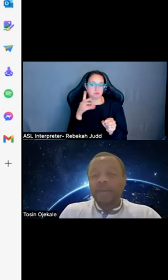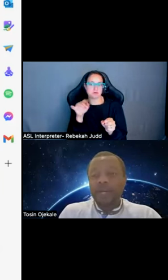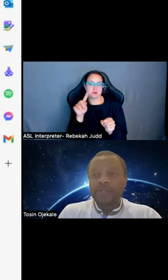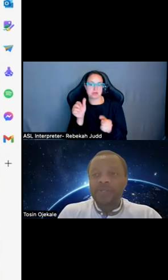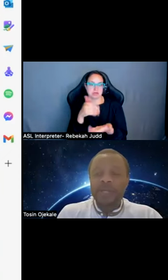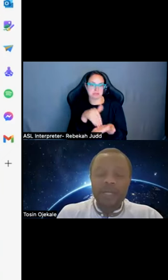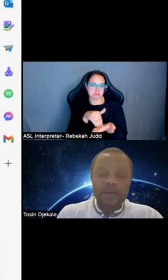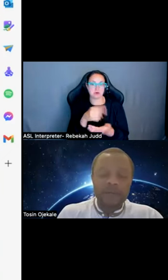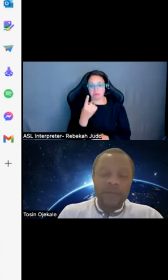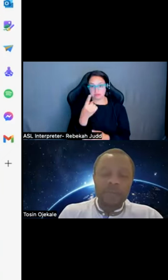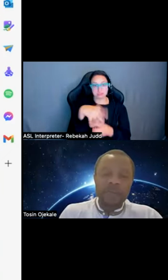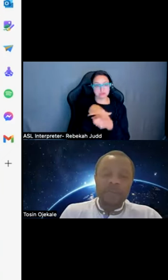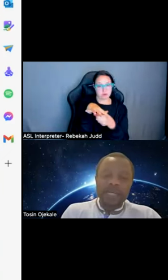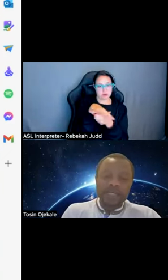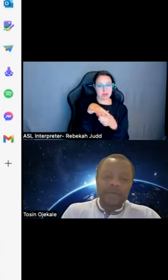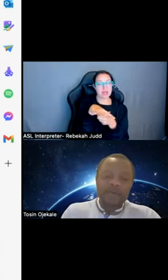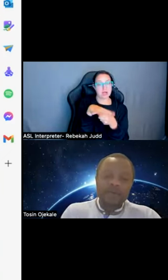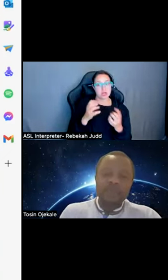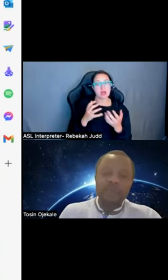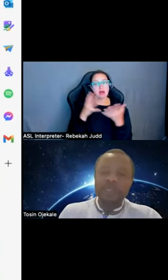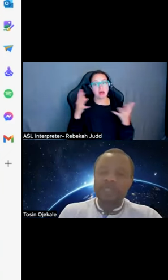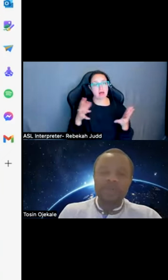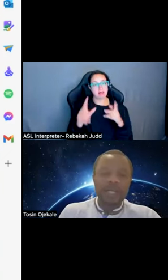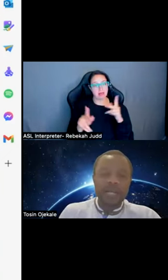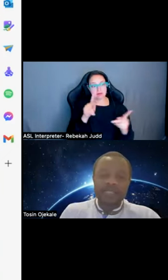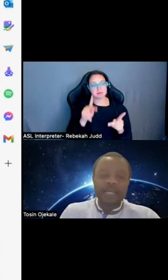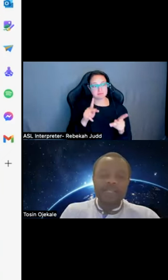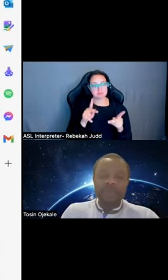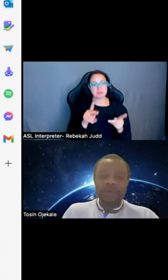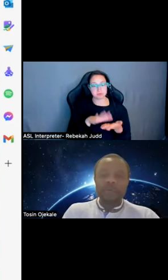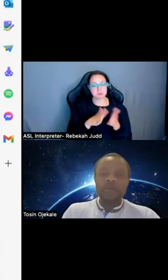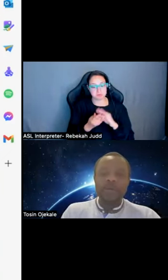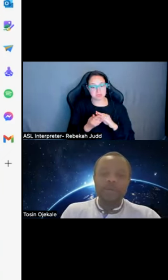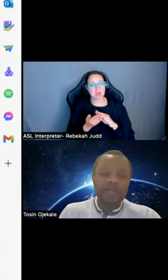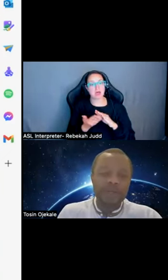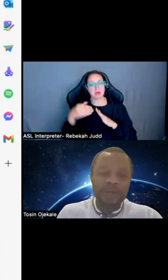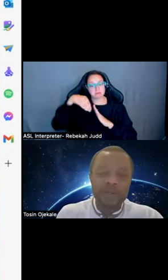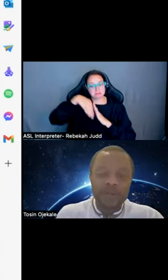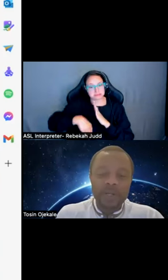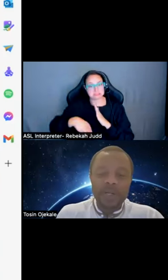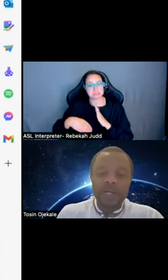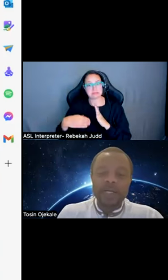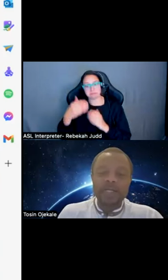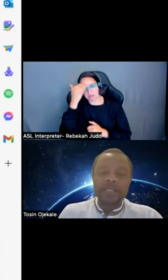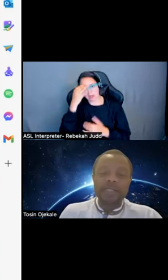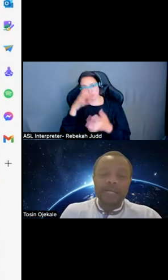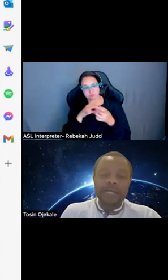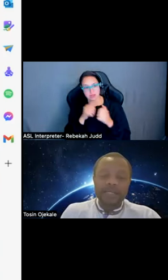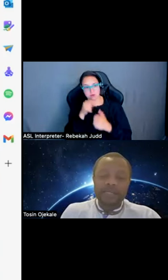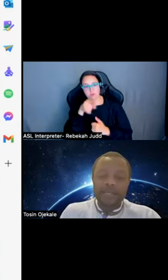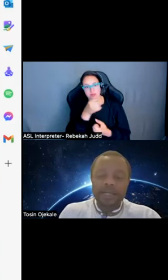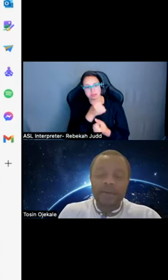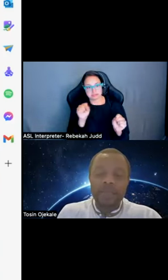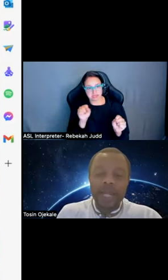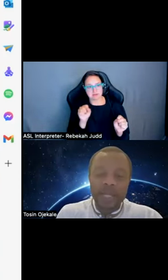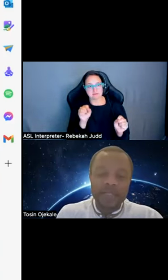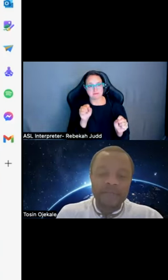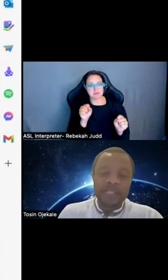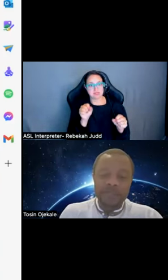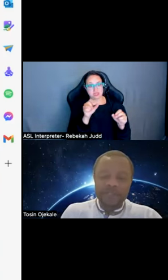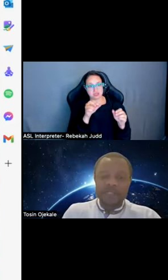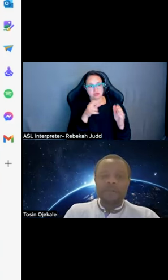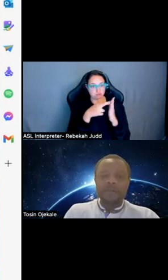one area too that a lot of people get comfortable with. So you can decide to become a regulator in standards and